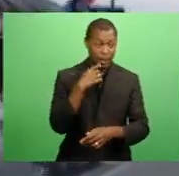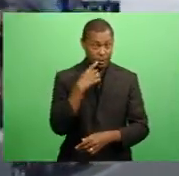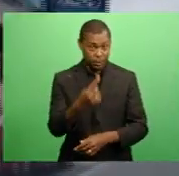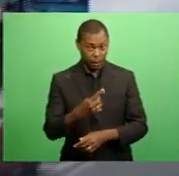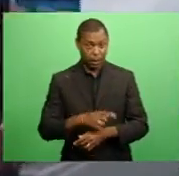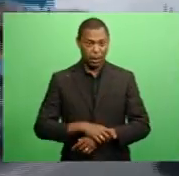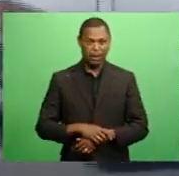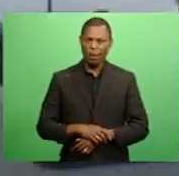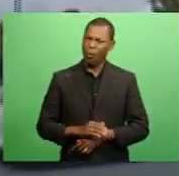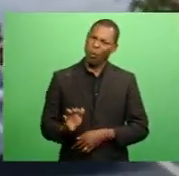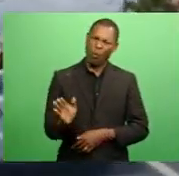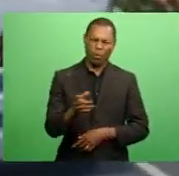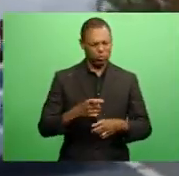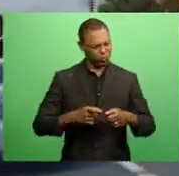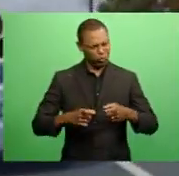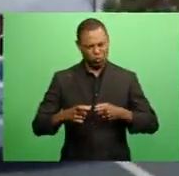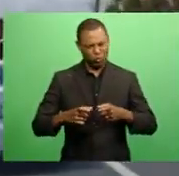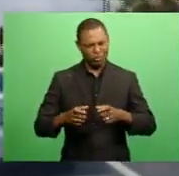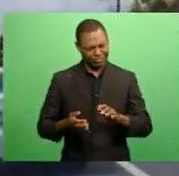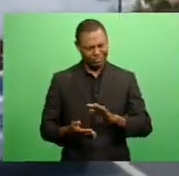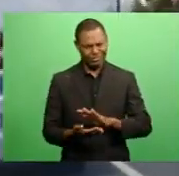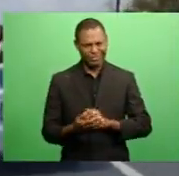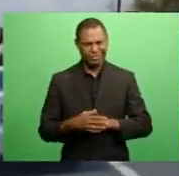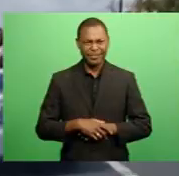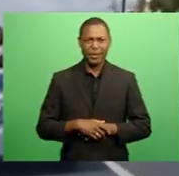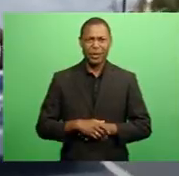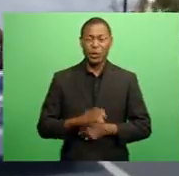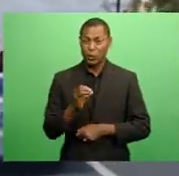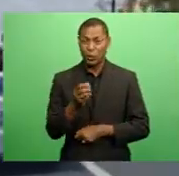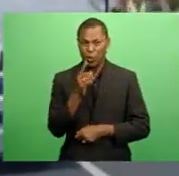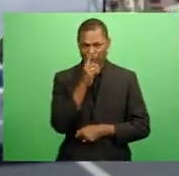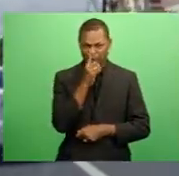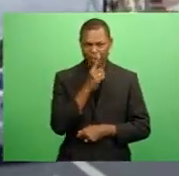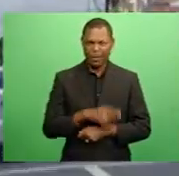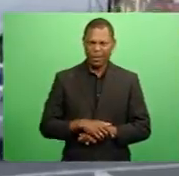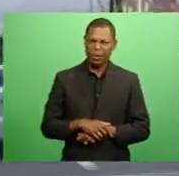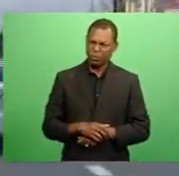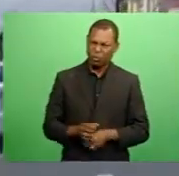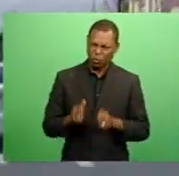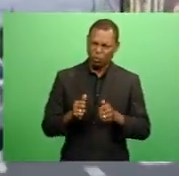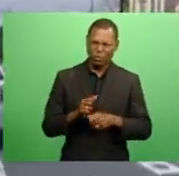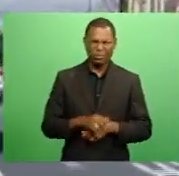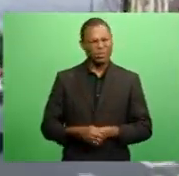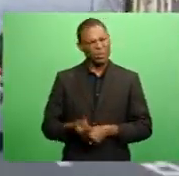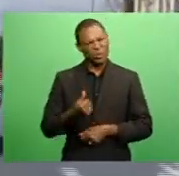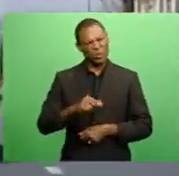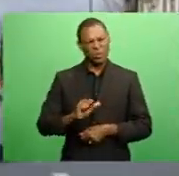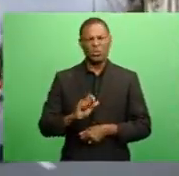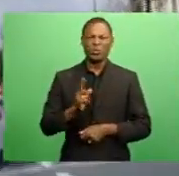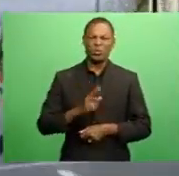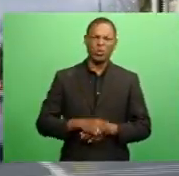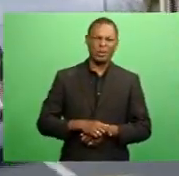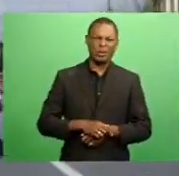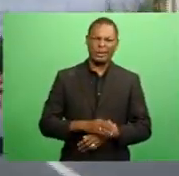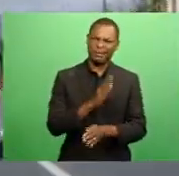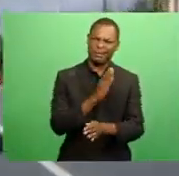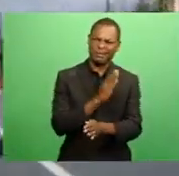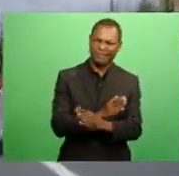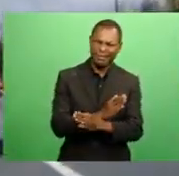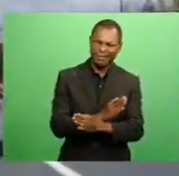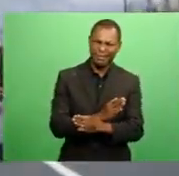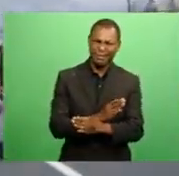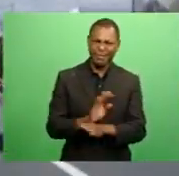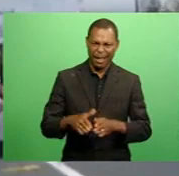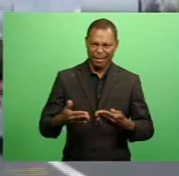is under control. He adds the residents are coping well as they have gotten used to the lockdown. So I've contacted all my